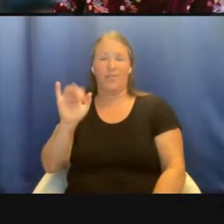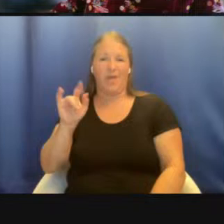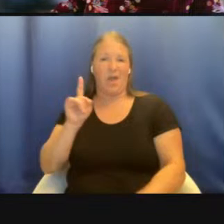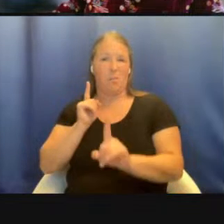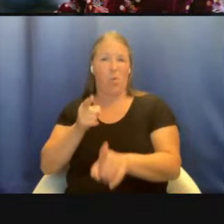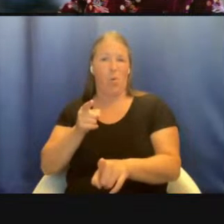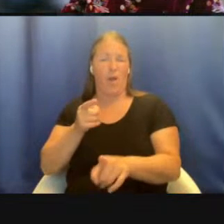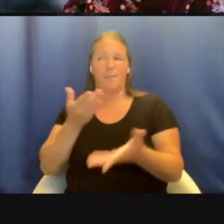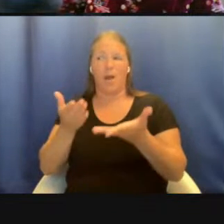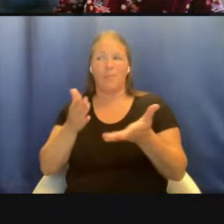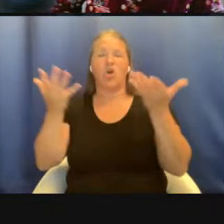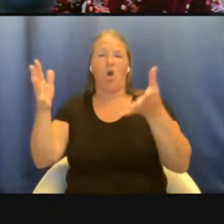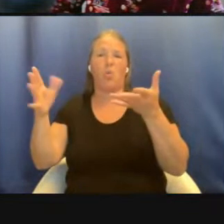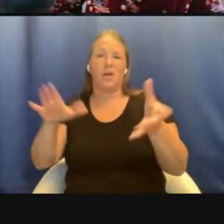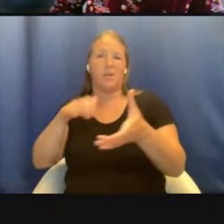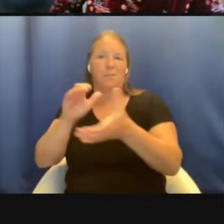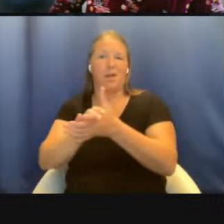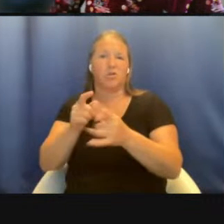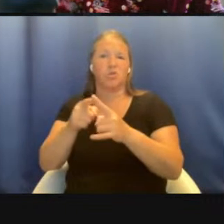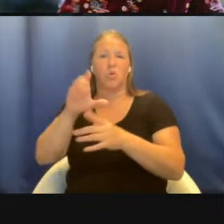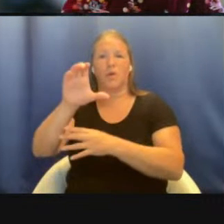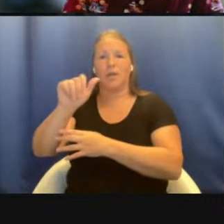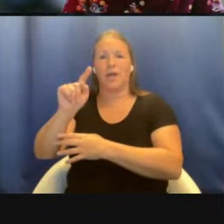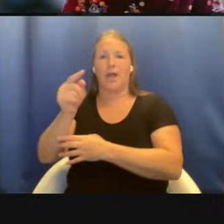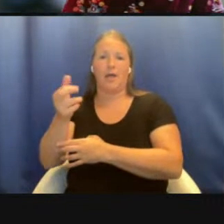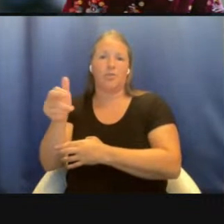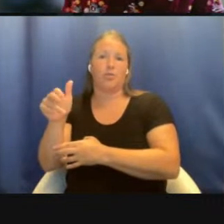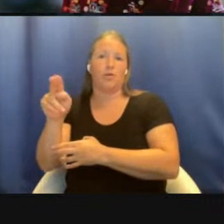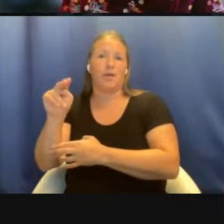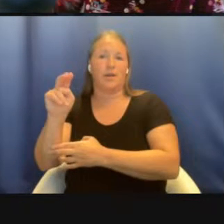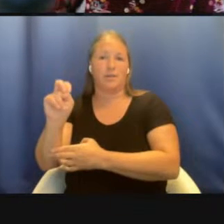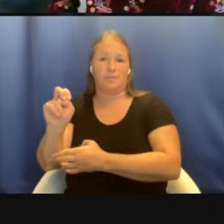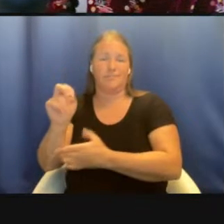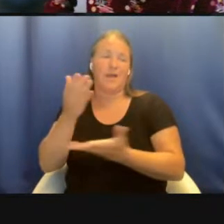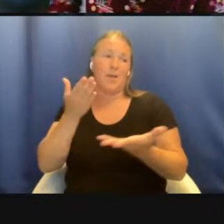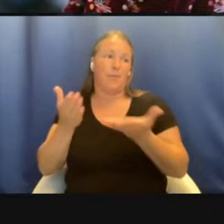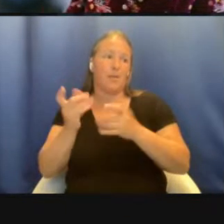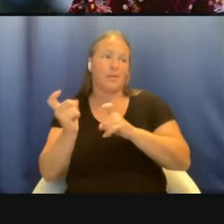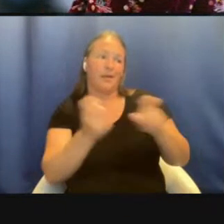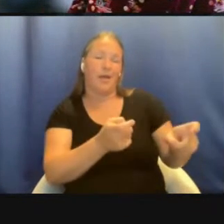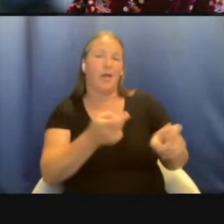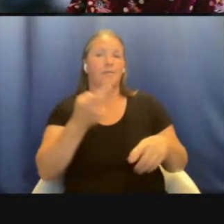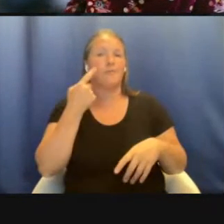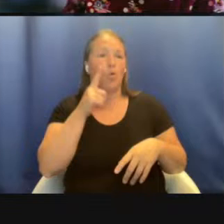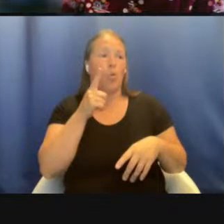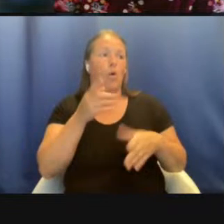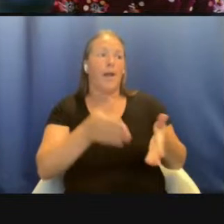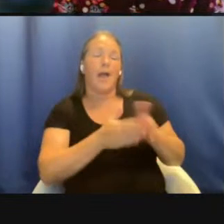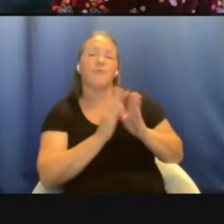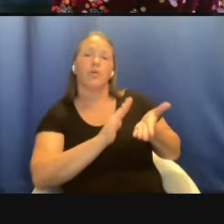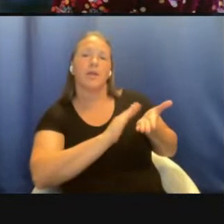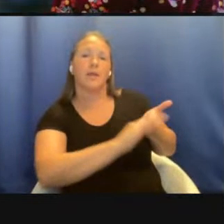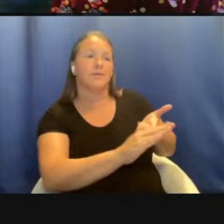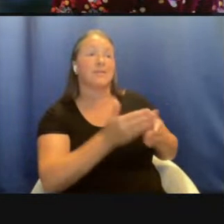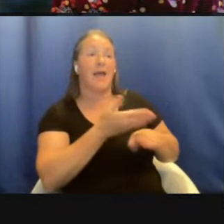probably to gain some forgiveness for her after he had left her in Lisbon in 1805.